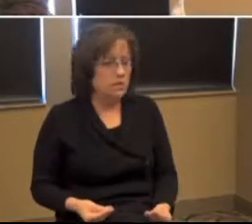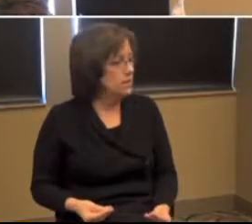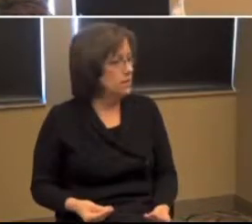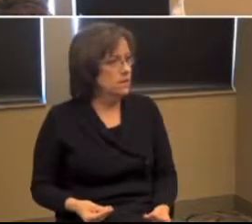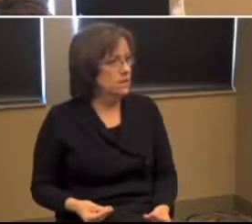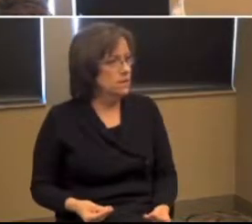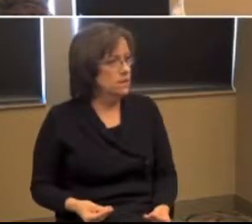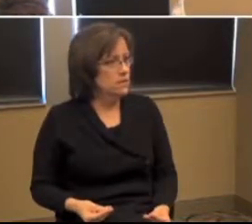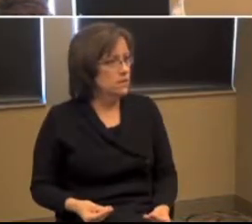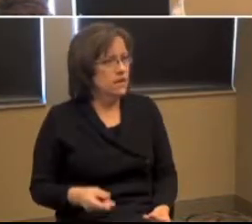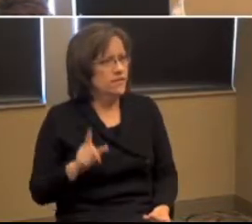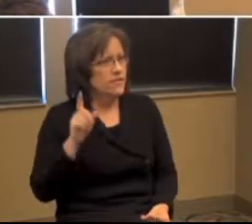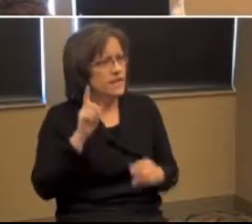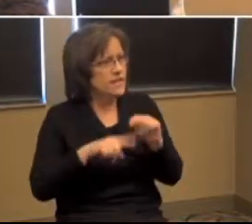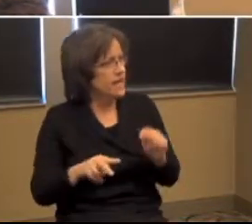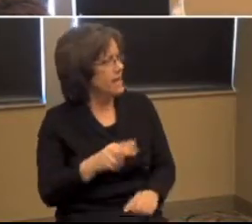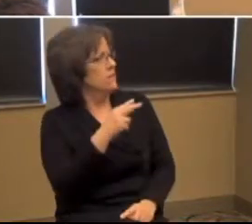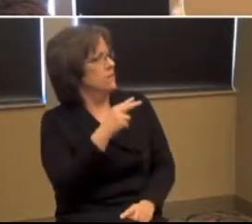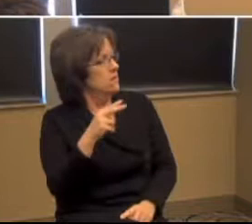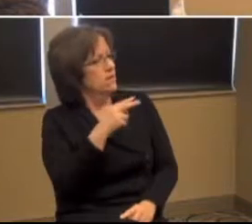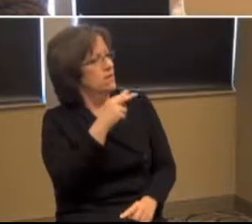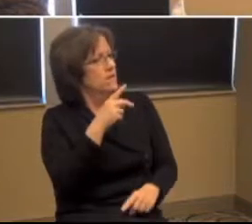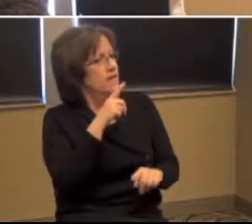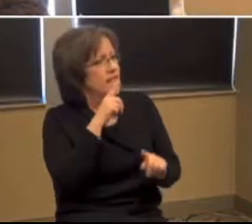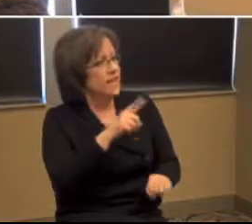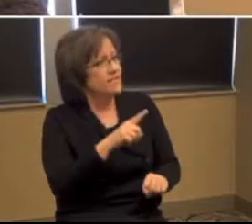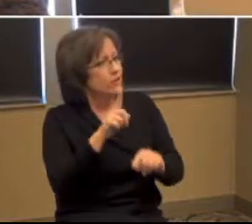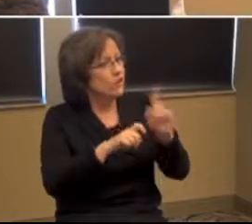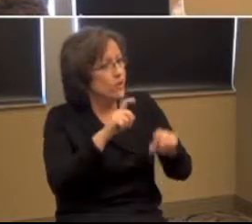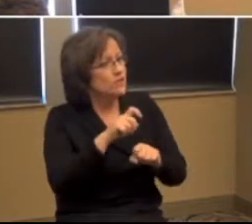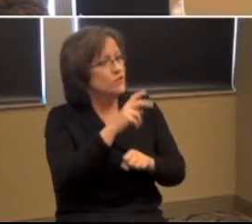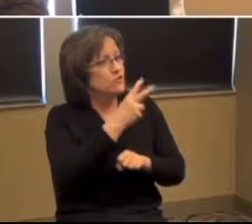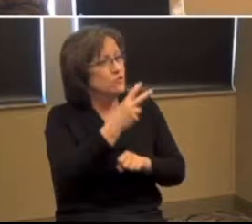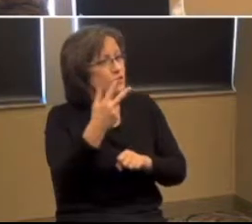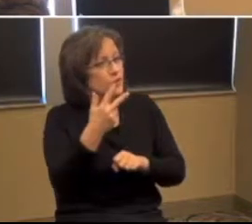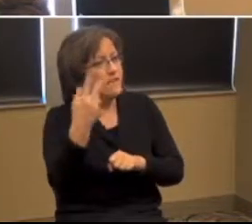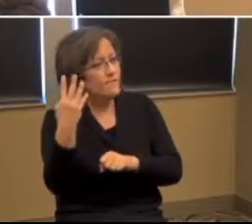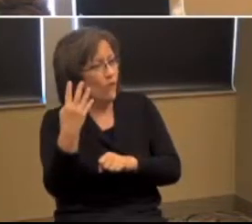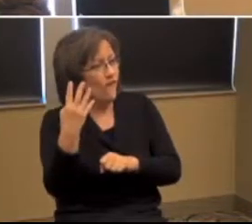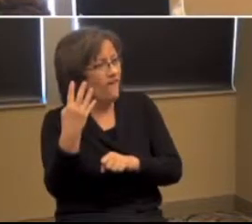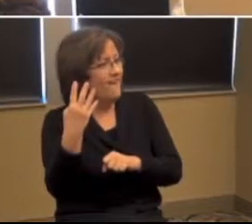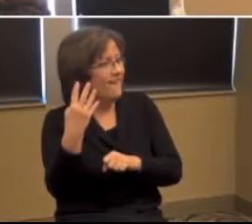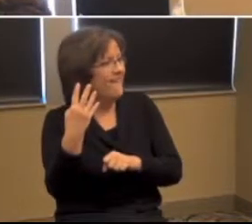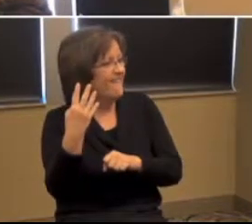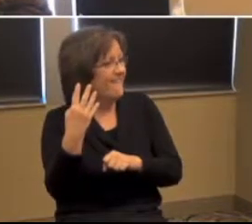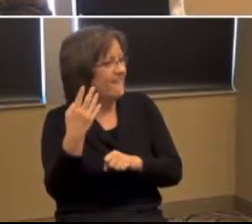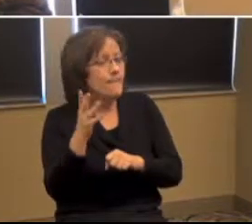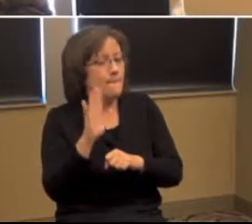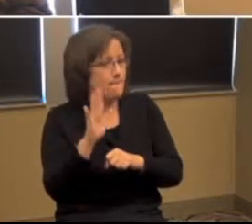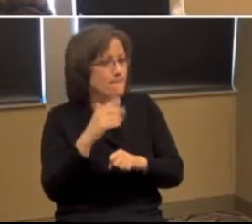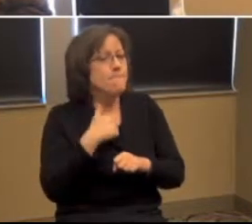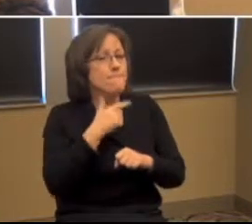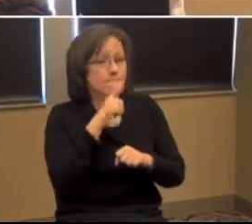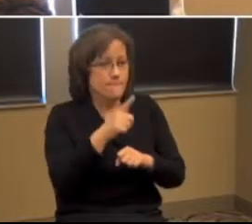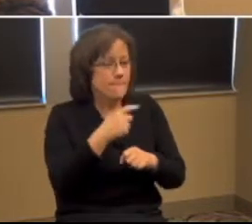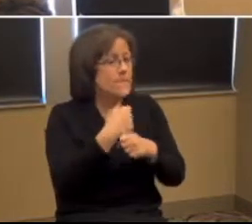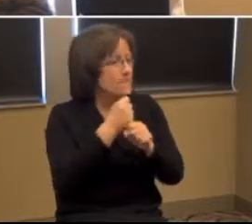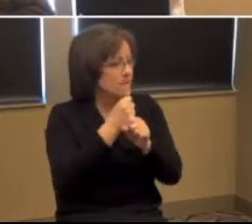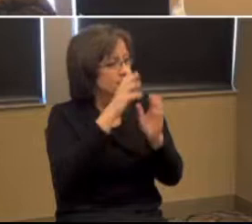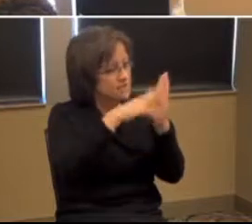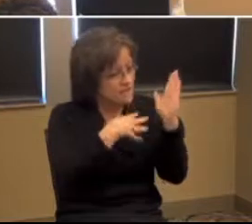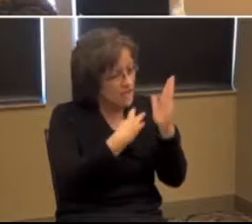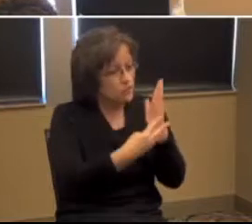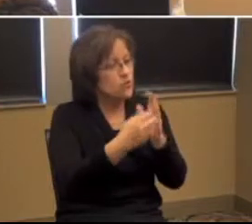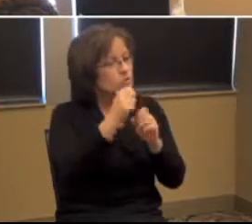they can no longer answer questions 2, 3, and 4 that we talked about on the first slide. So we're going to really make that schedule and